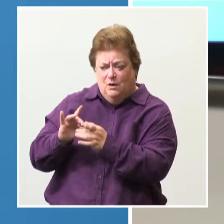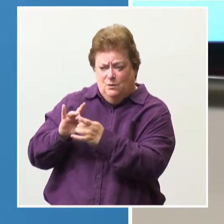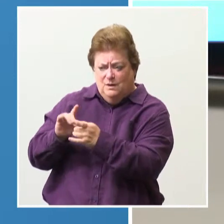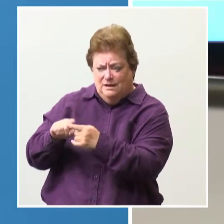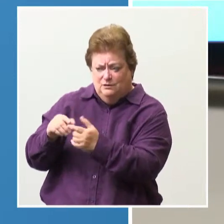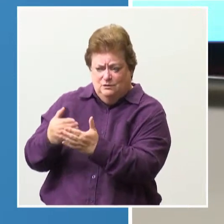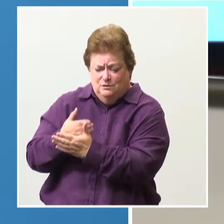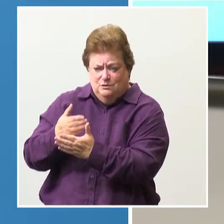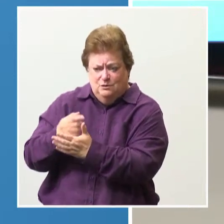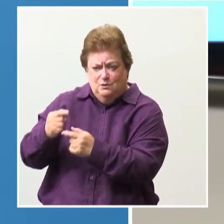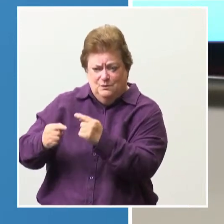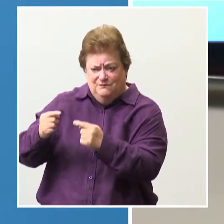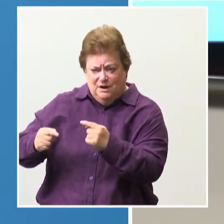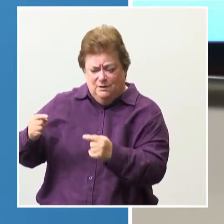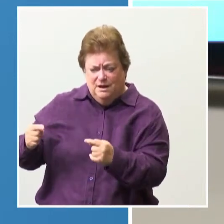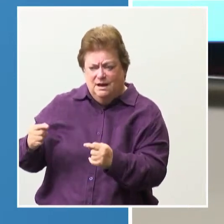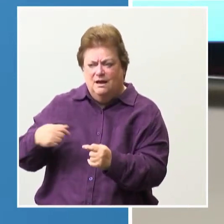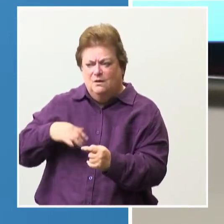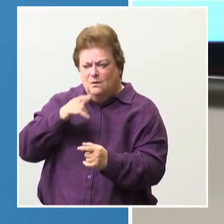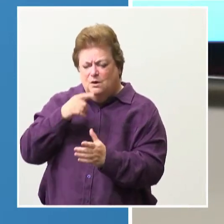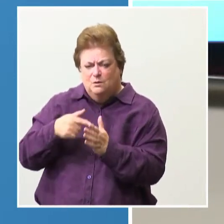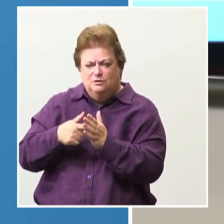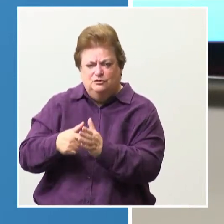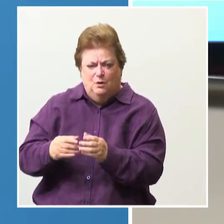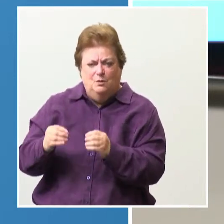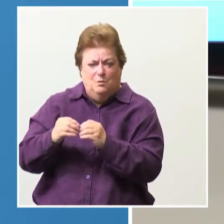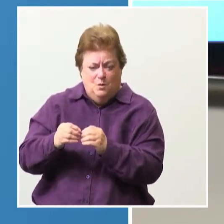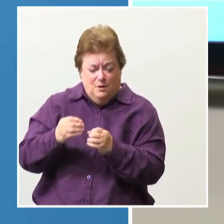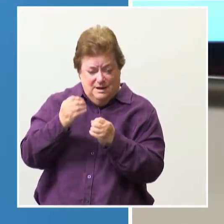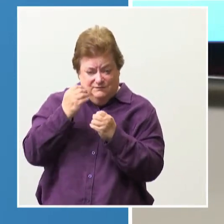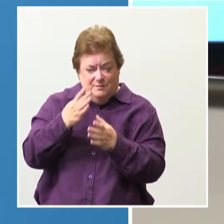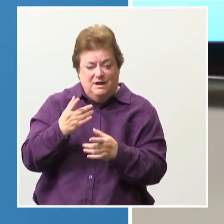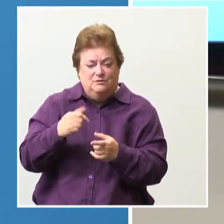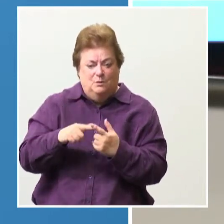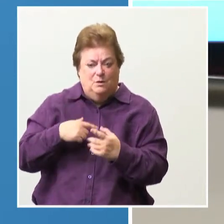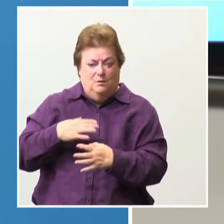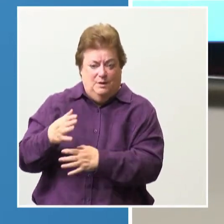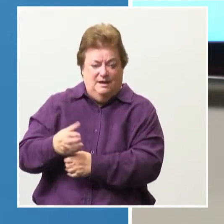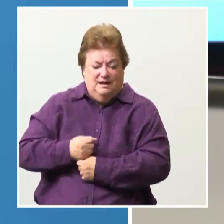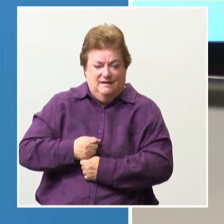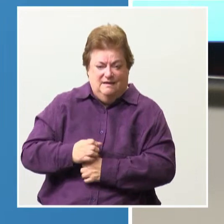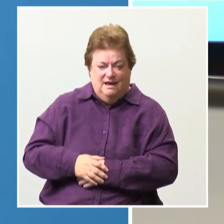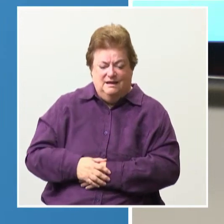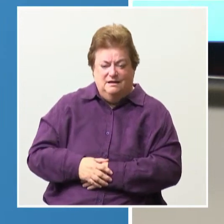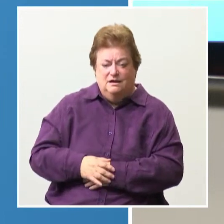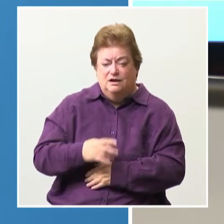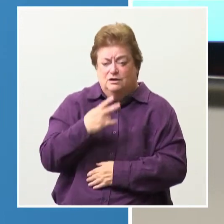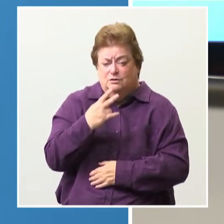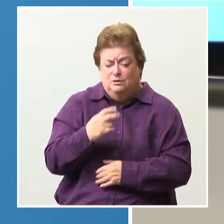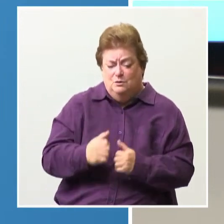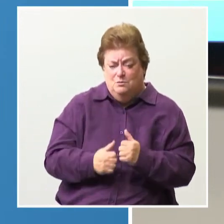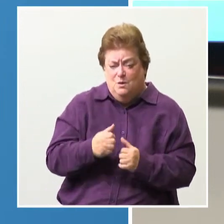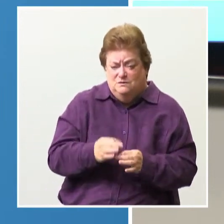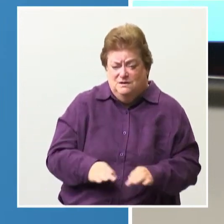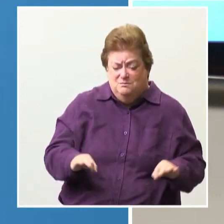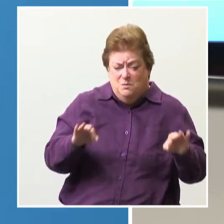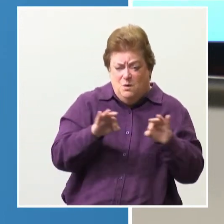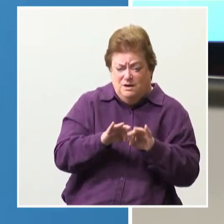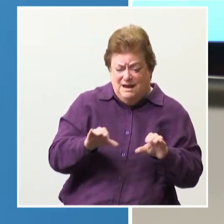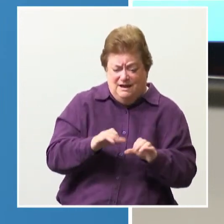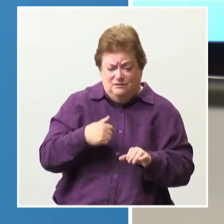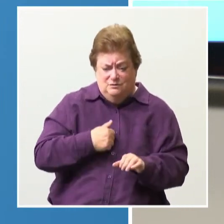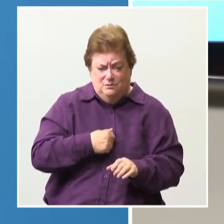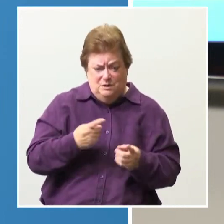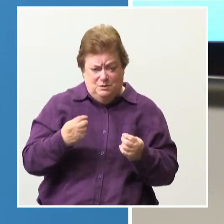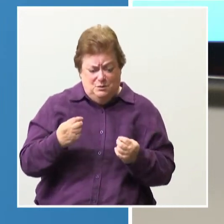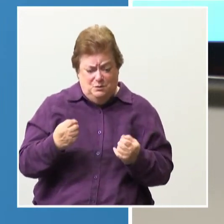variant, and we will share more information as it becomes available. The two most important actions we can take in the